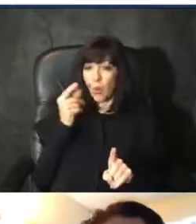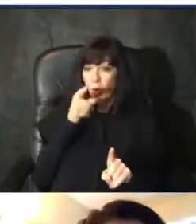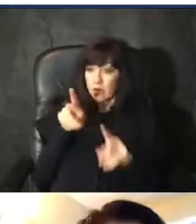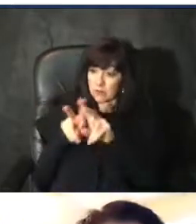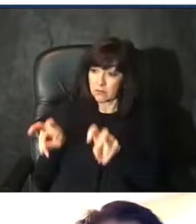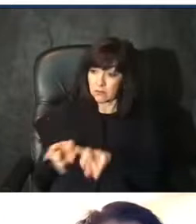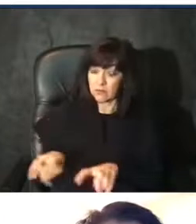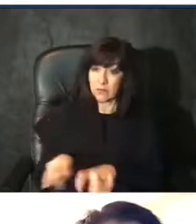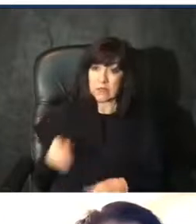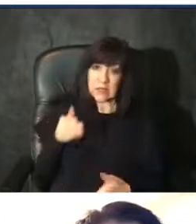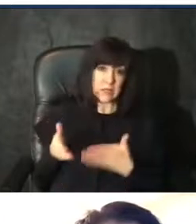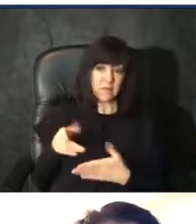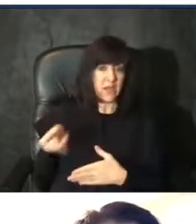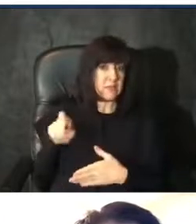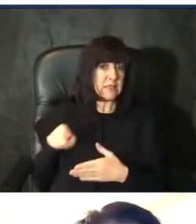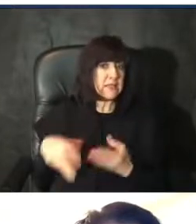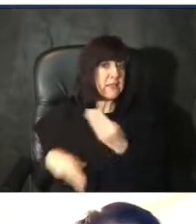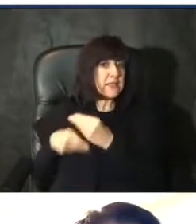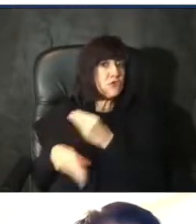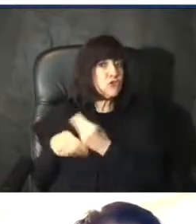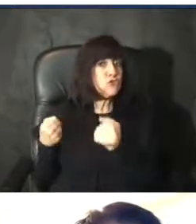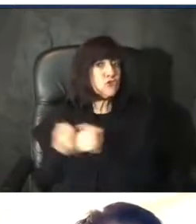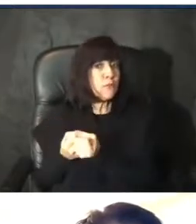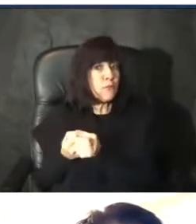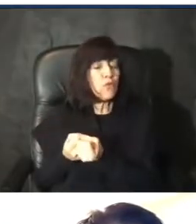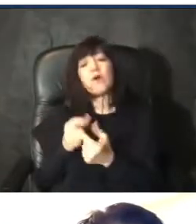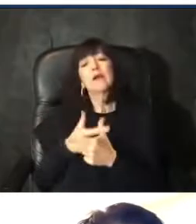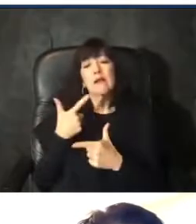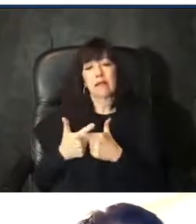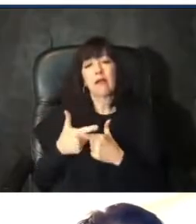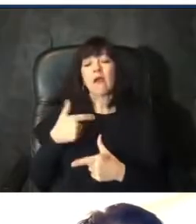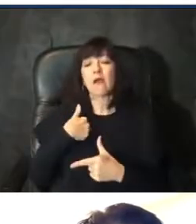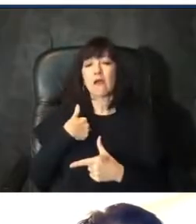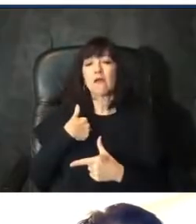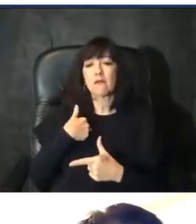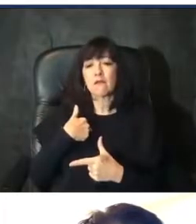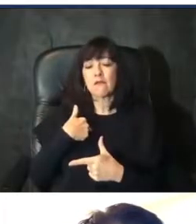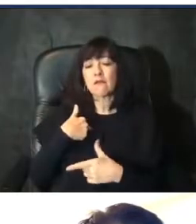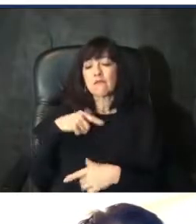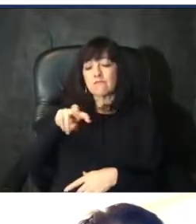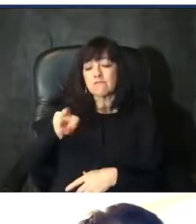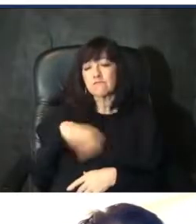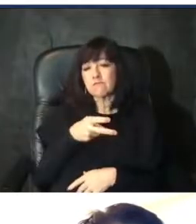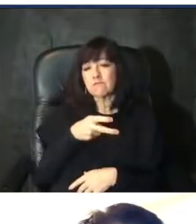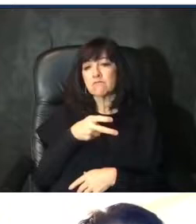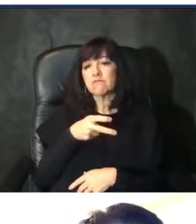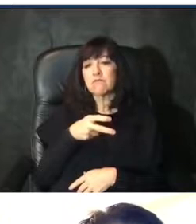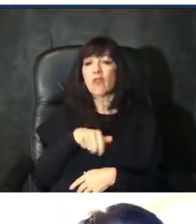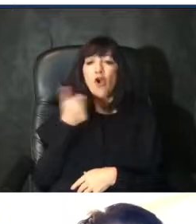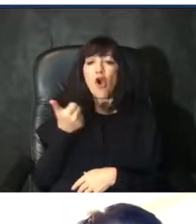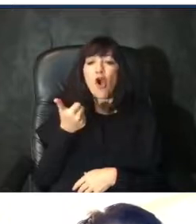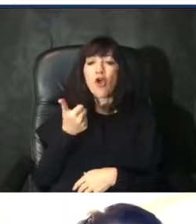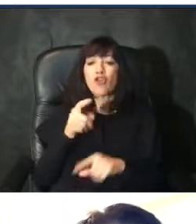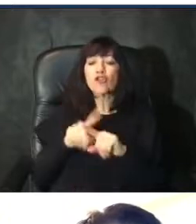a need for additional support. And then I'm going to switch to also some strategies that you can use to help support